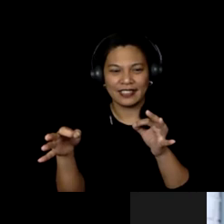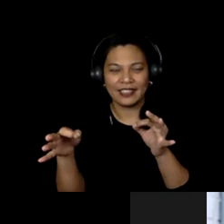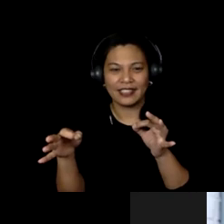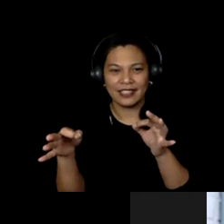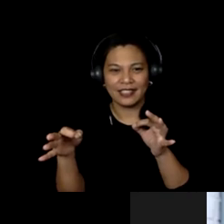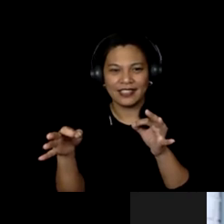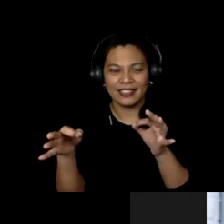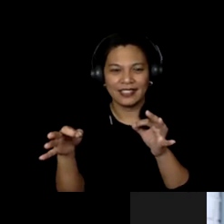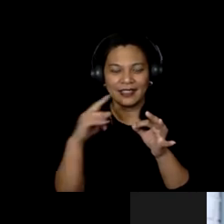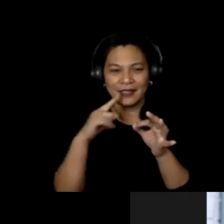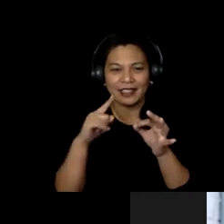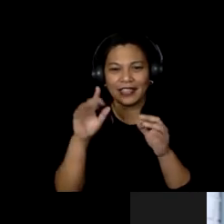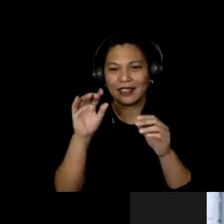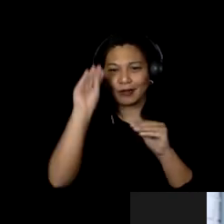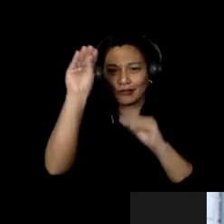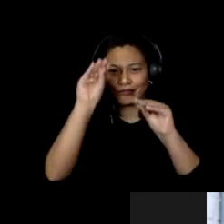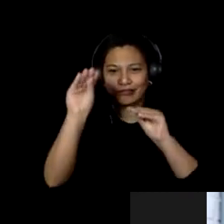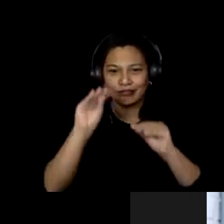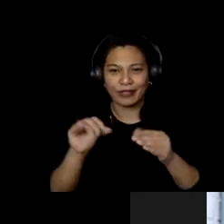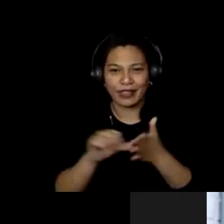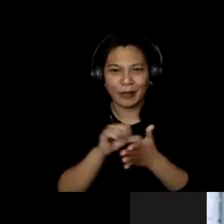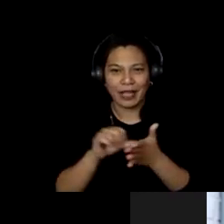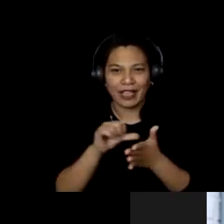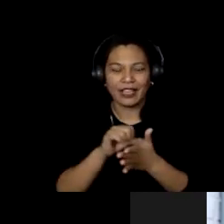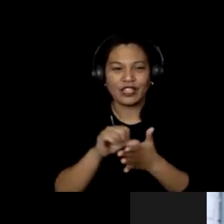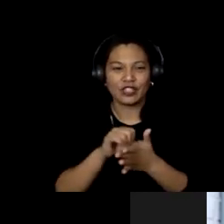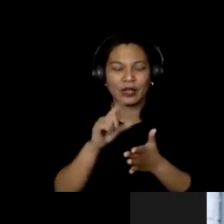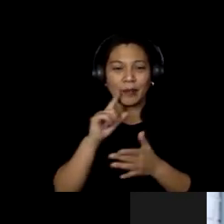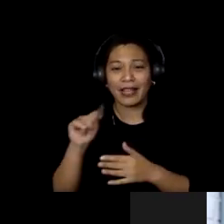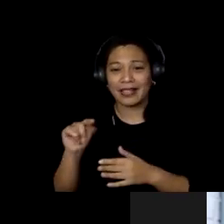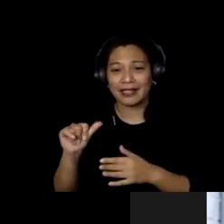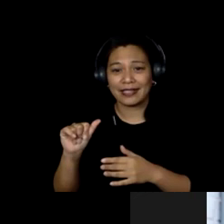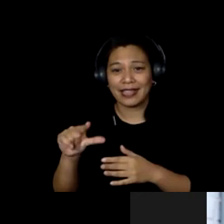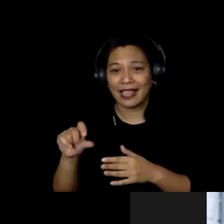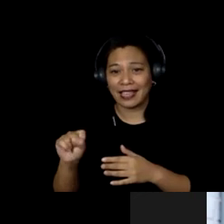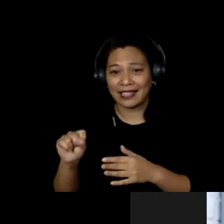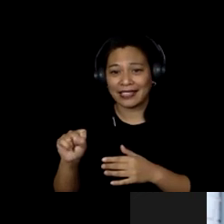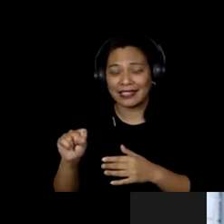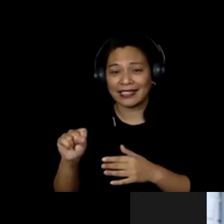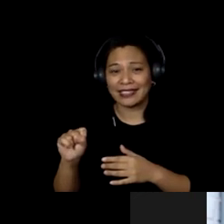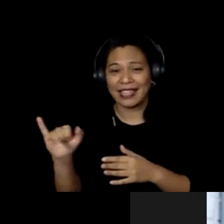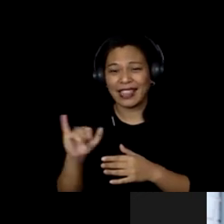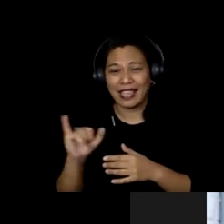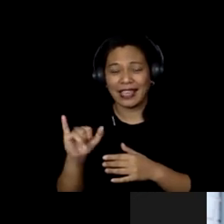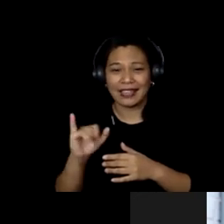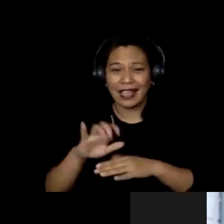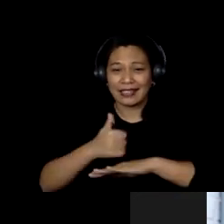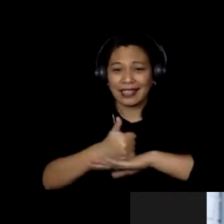the page in your headlines, and whereas tags are just sort of like, it's just like a form of